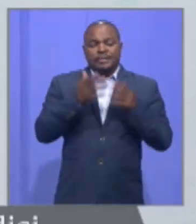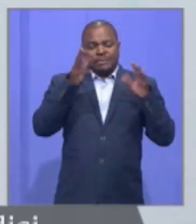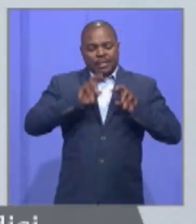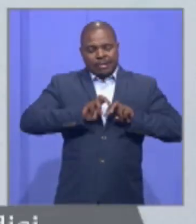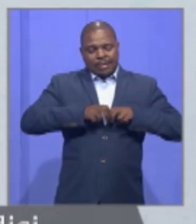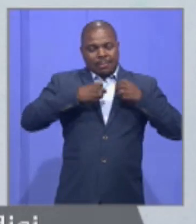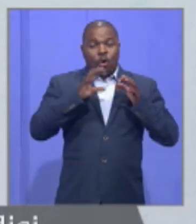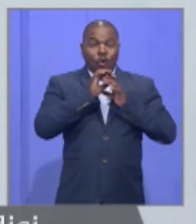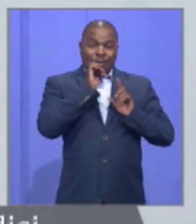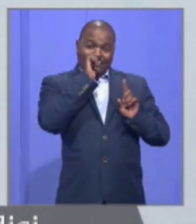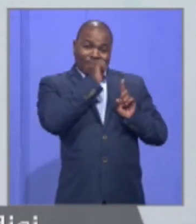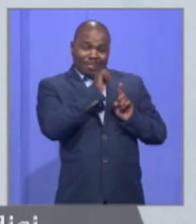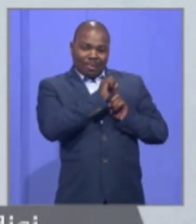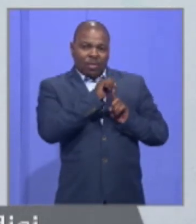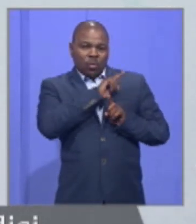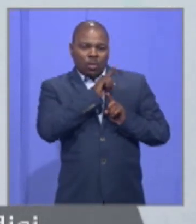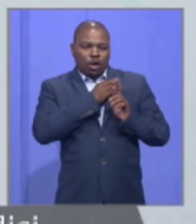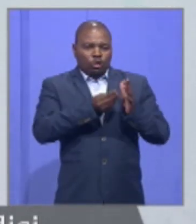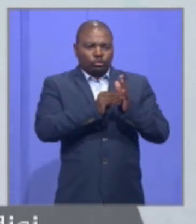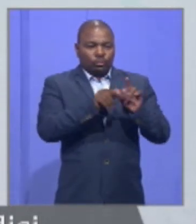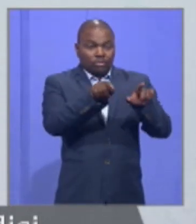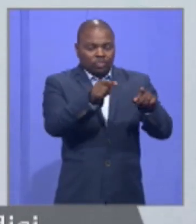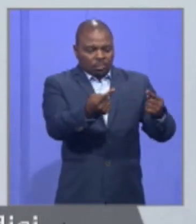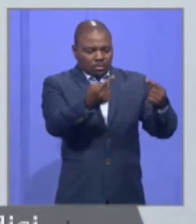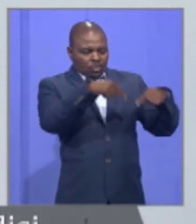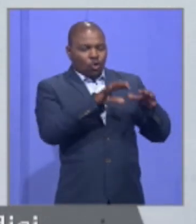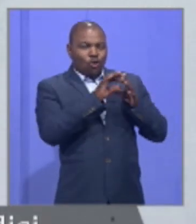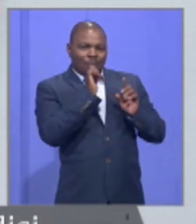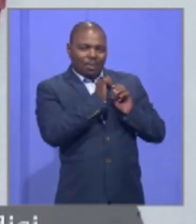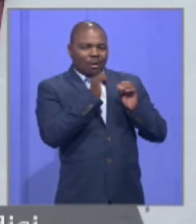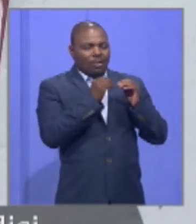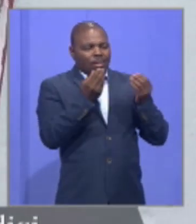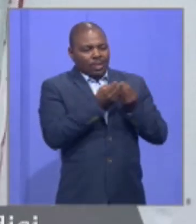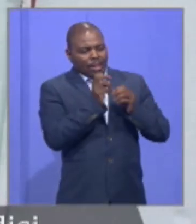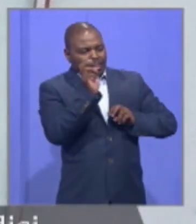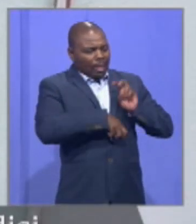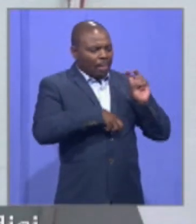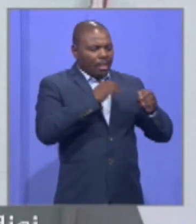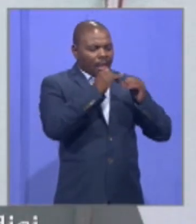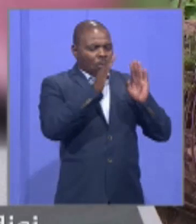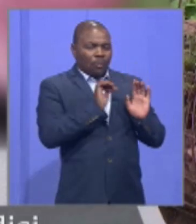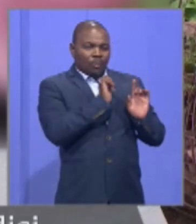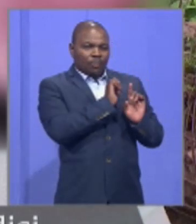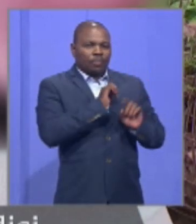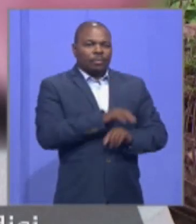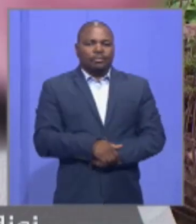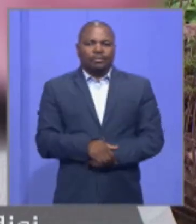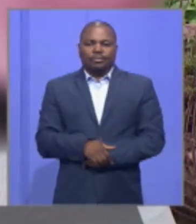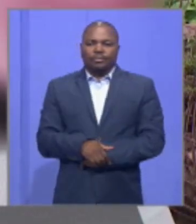kwa legaeng la gagwe moraga gore segongwana se kgotose lelapa la gagwe dithoto tsa mo ntlong.